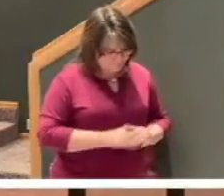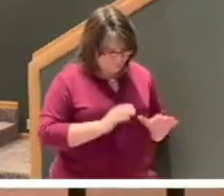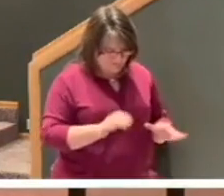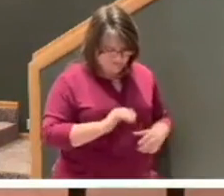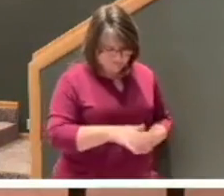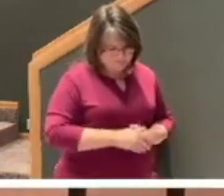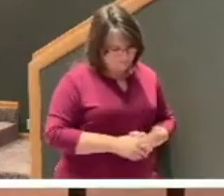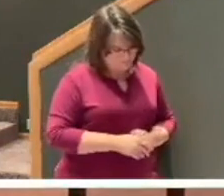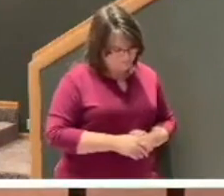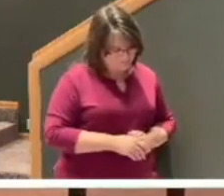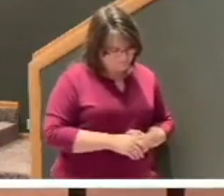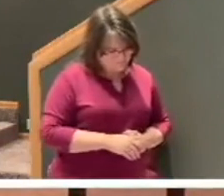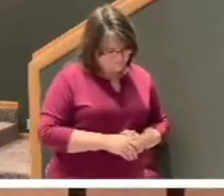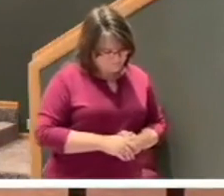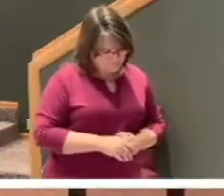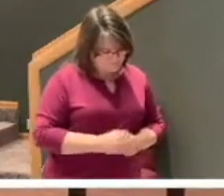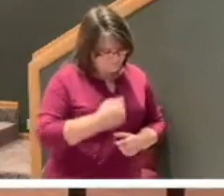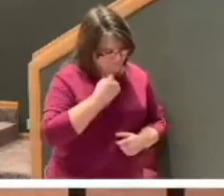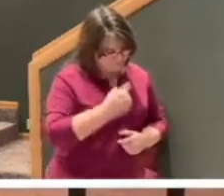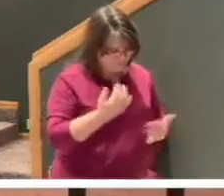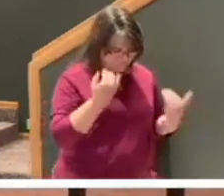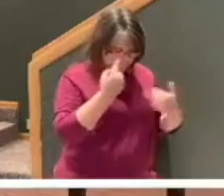this. You say,